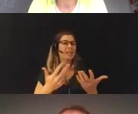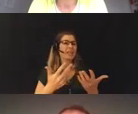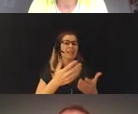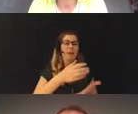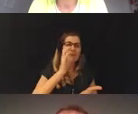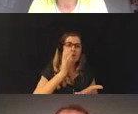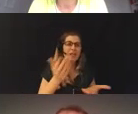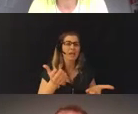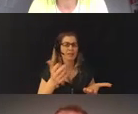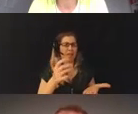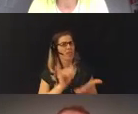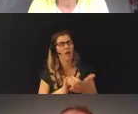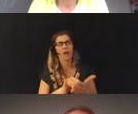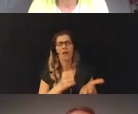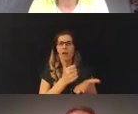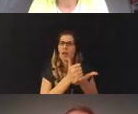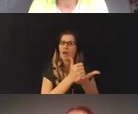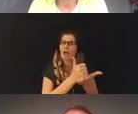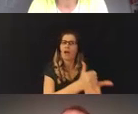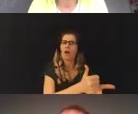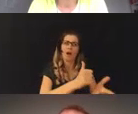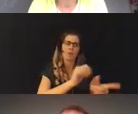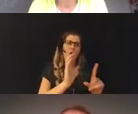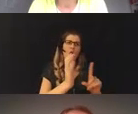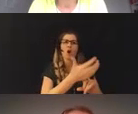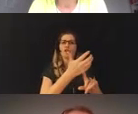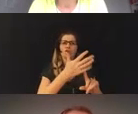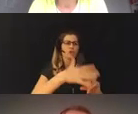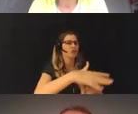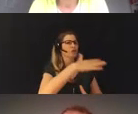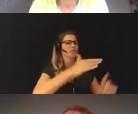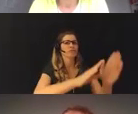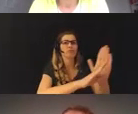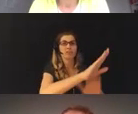the most meaningful things that affected culture and climate in my room from day one.